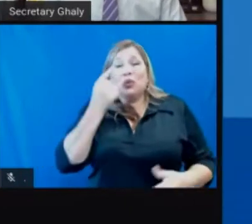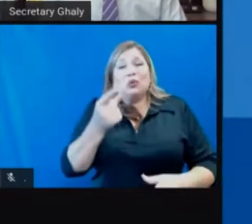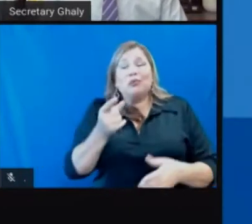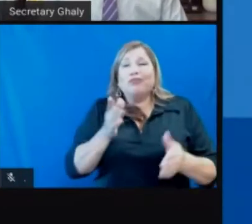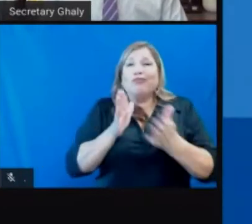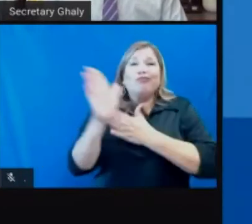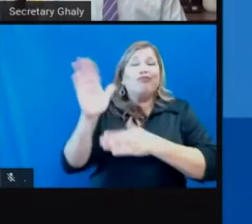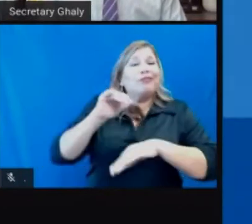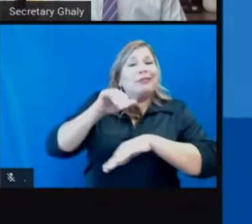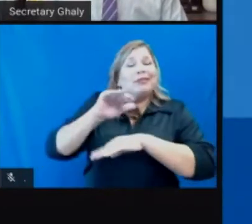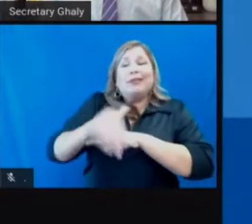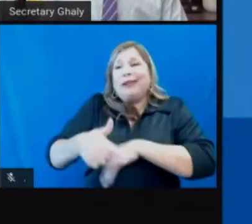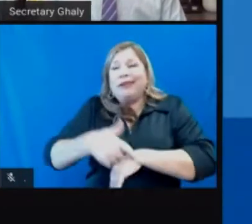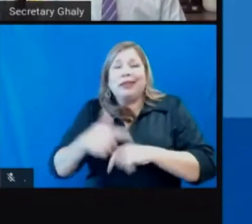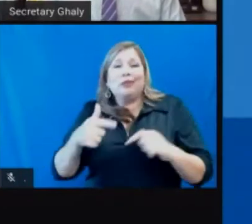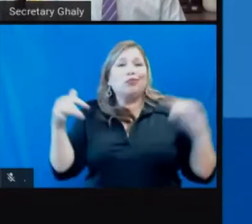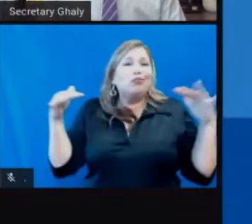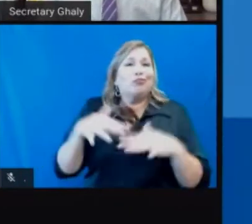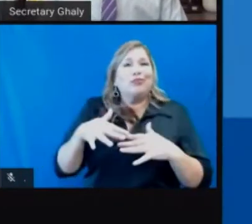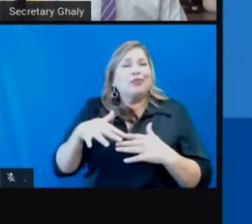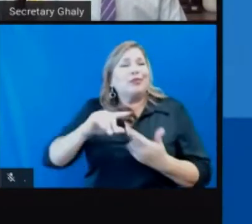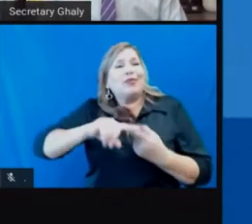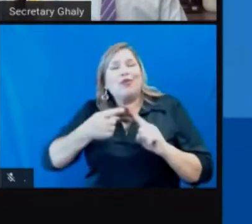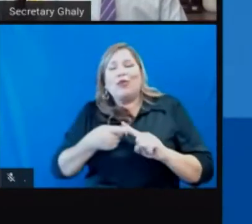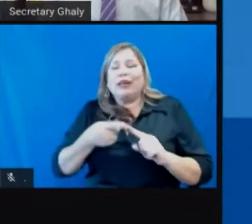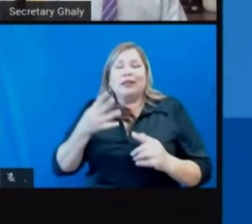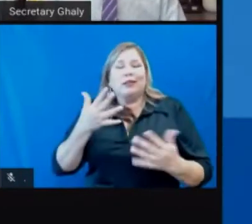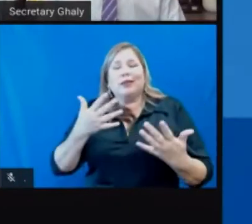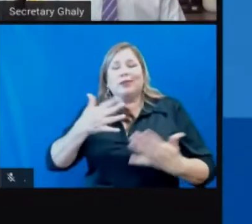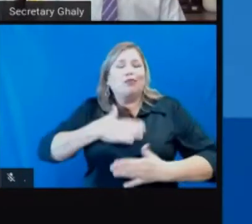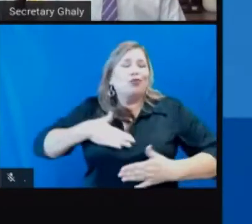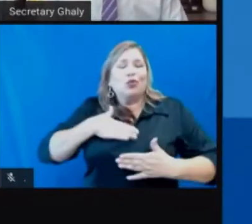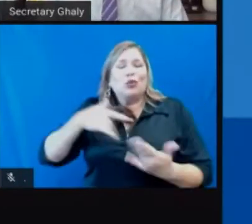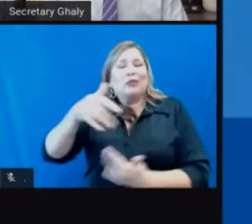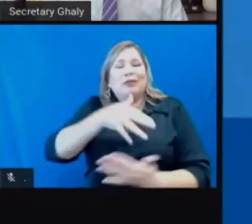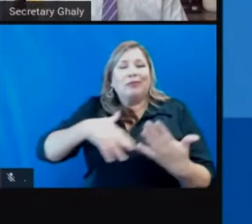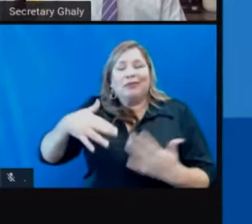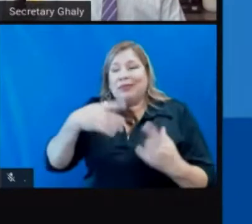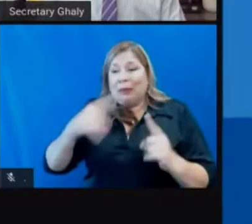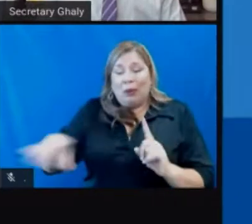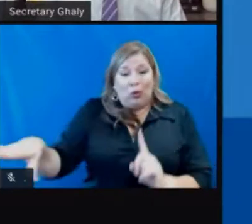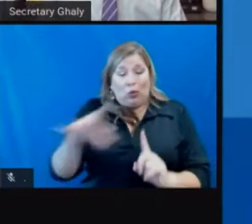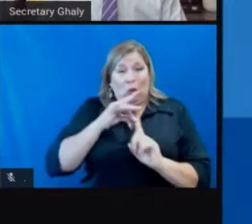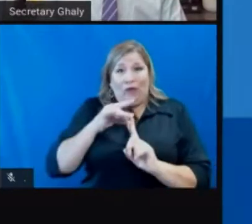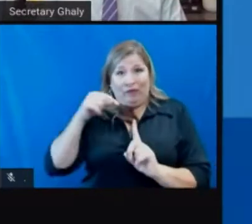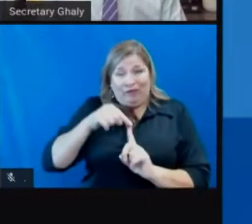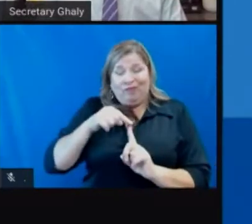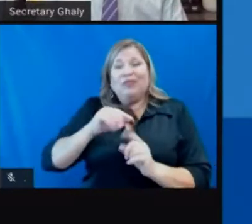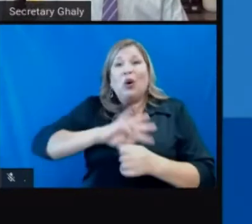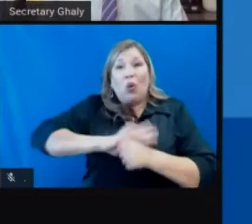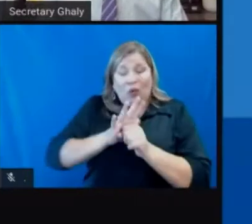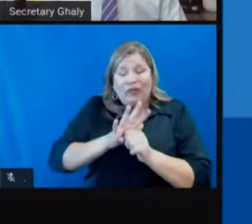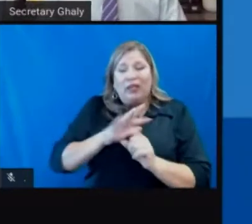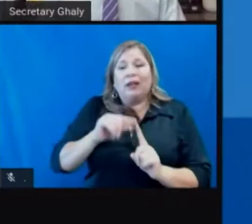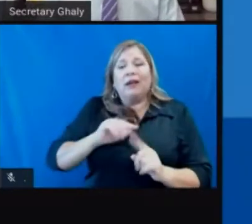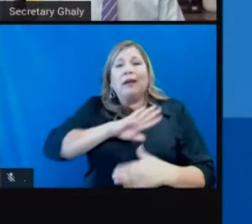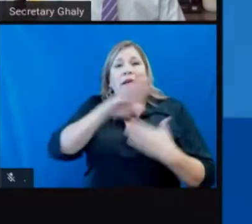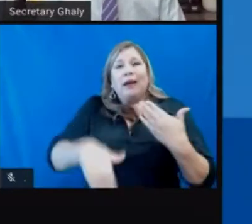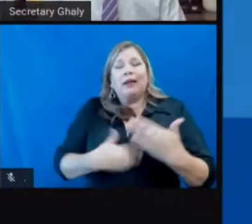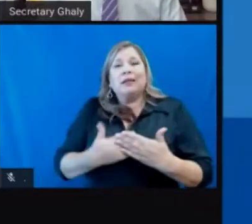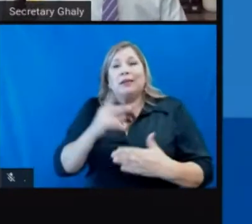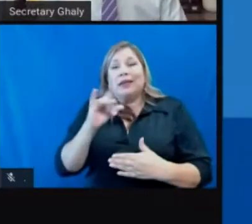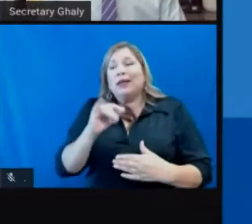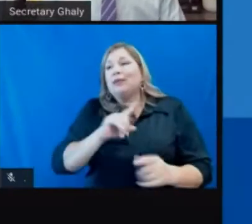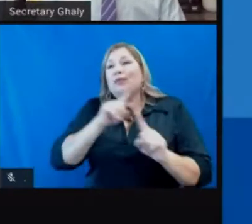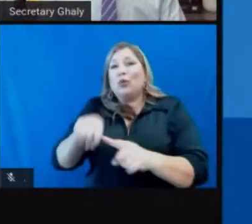night with a group of friends, outdoors even, and you contract COVID, and then you go the next day to work and it